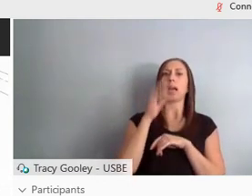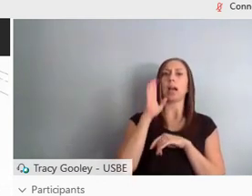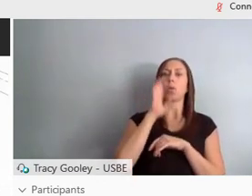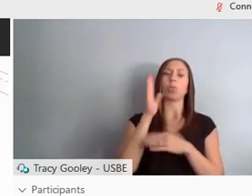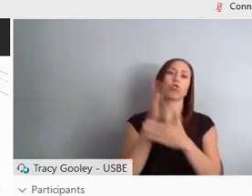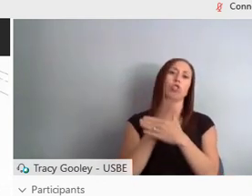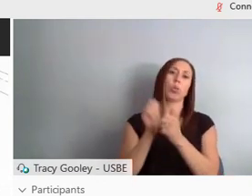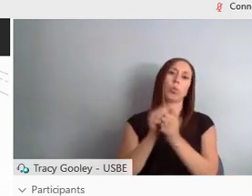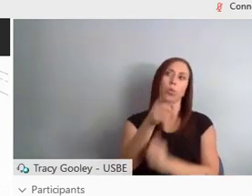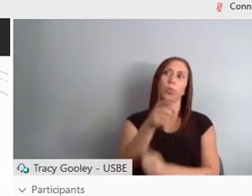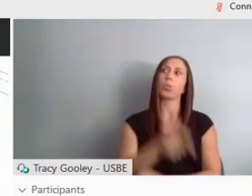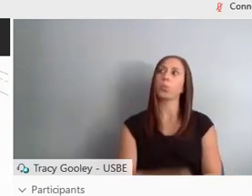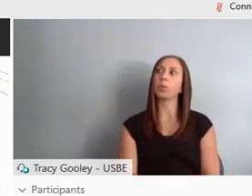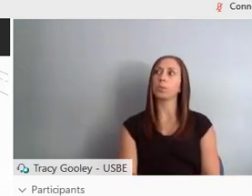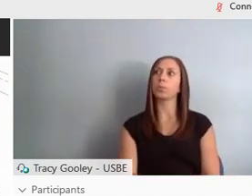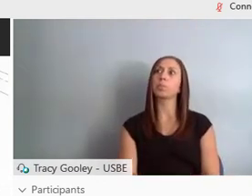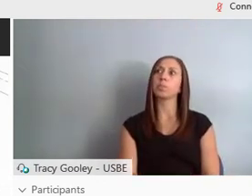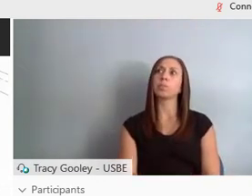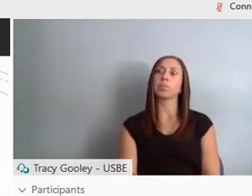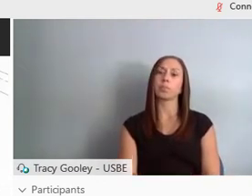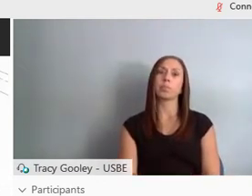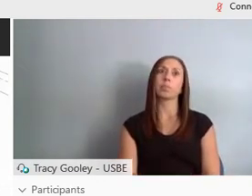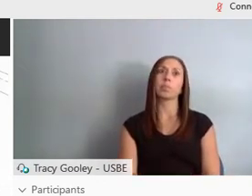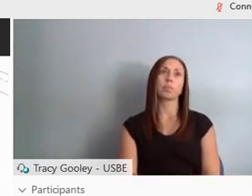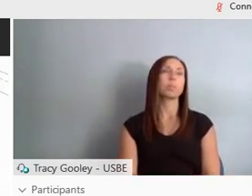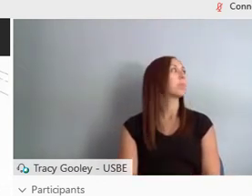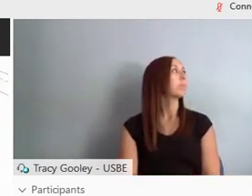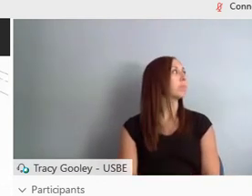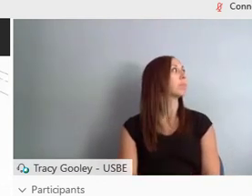I will happily share it with you.